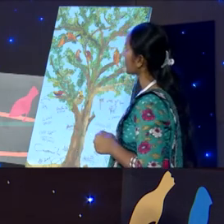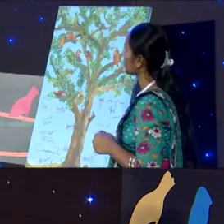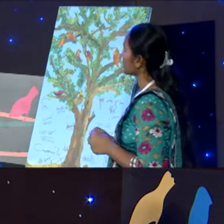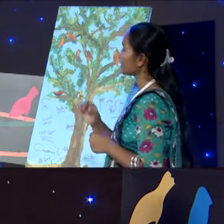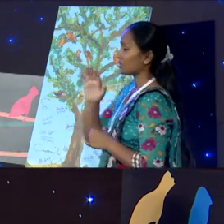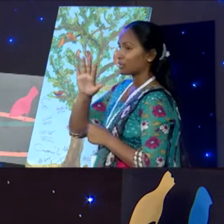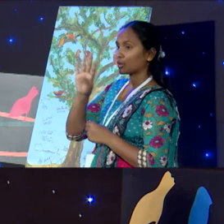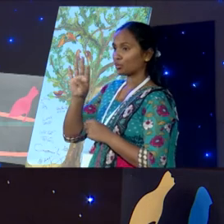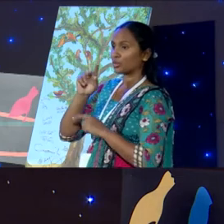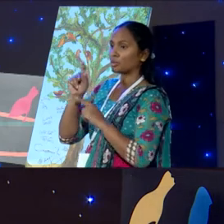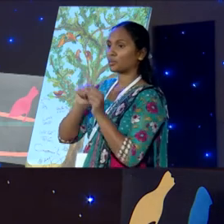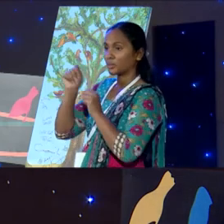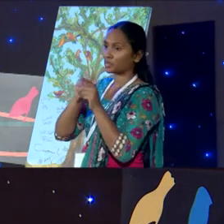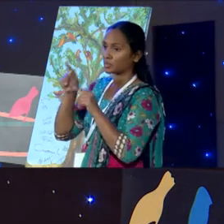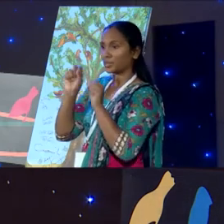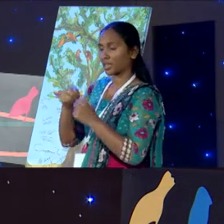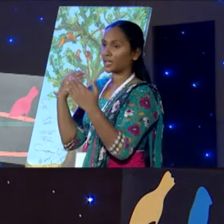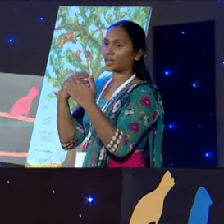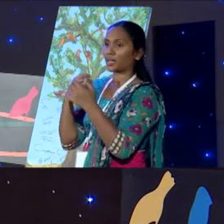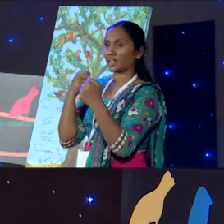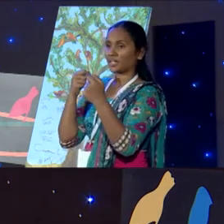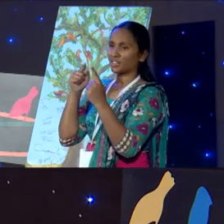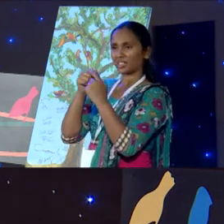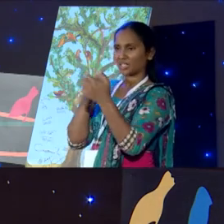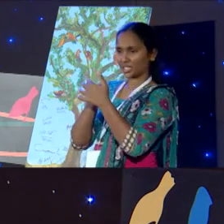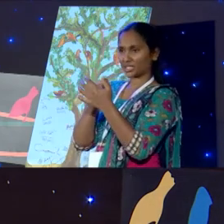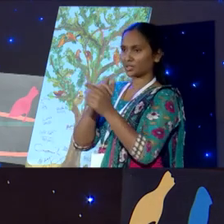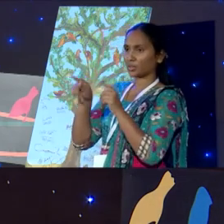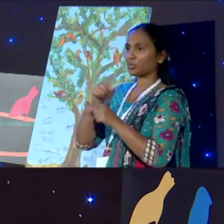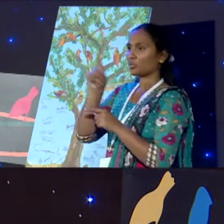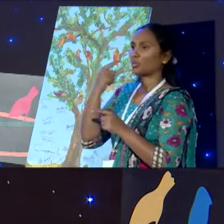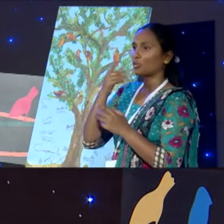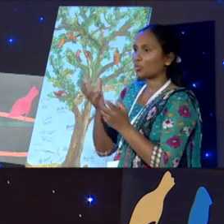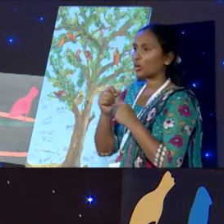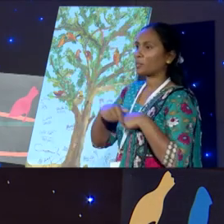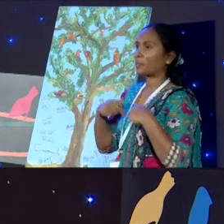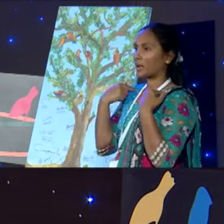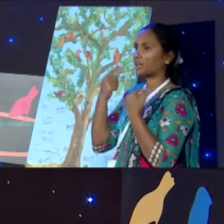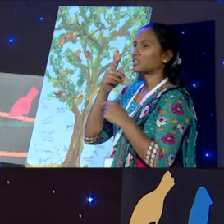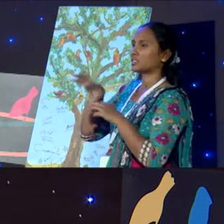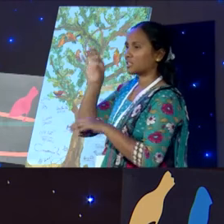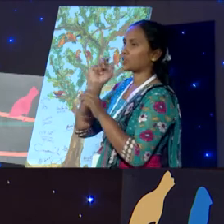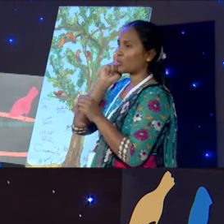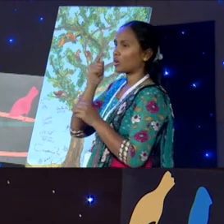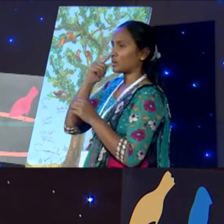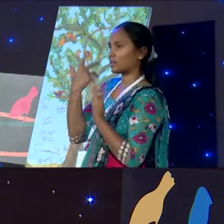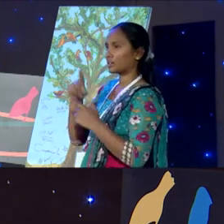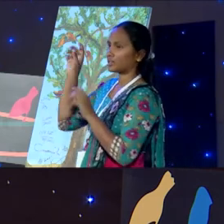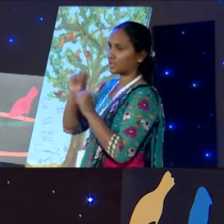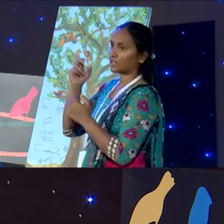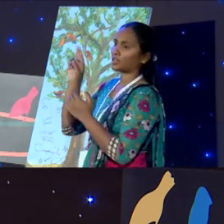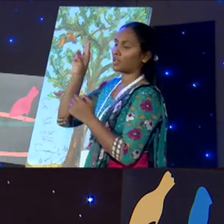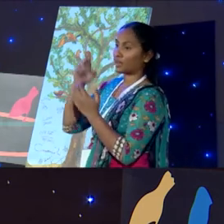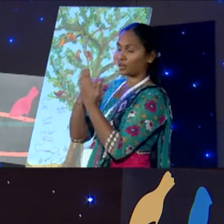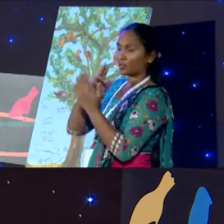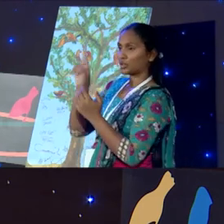use Lovability to meet new people, while 30 said they want to use this for matrimony. The last statistics shook me because that means there's a bigger